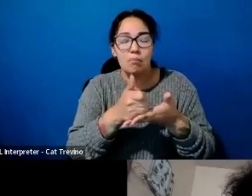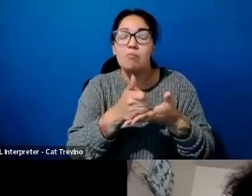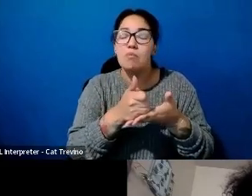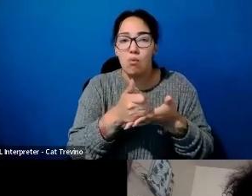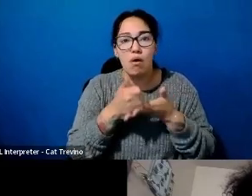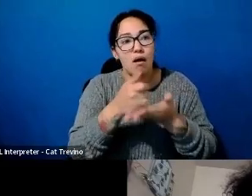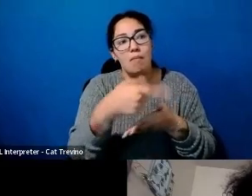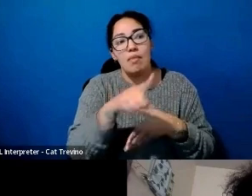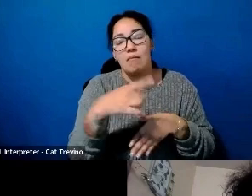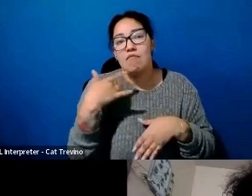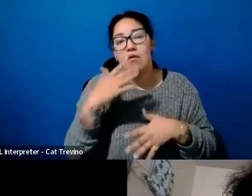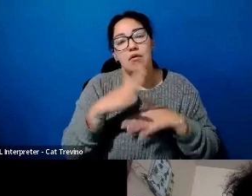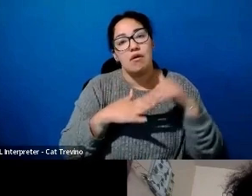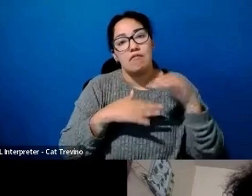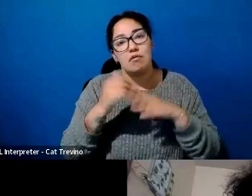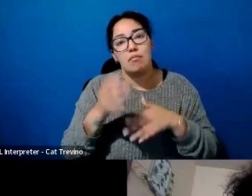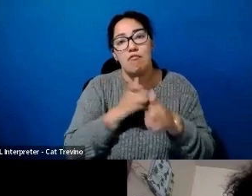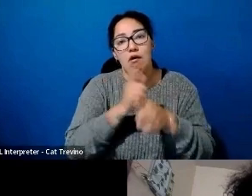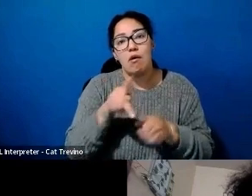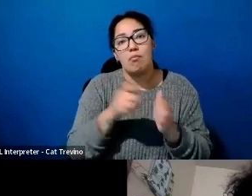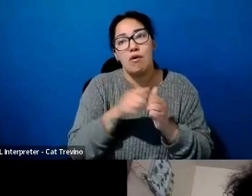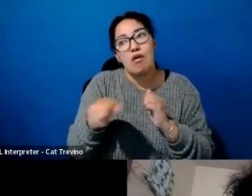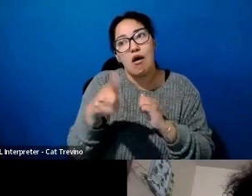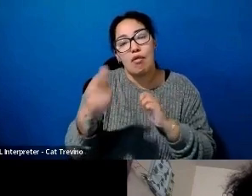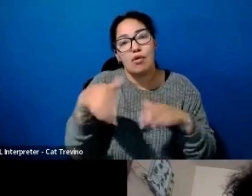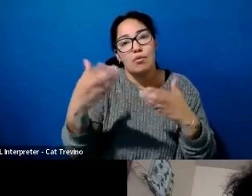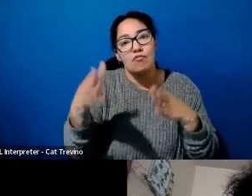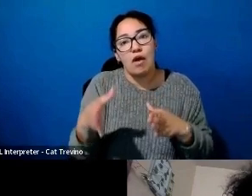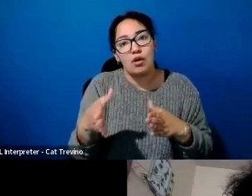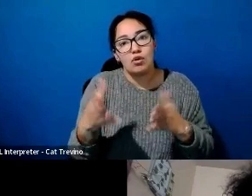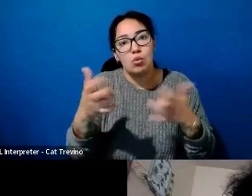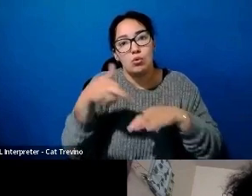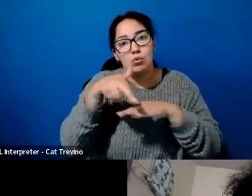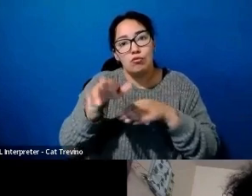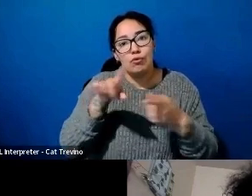in following up with these other providers that you're referring them to.